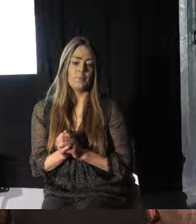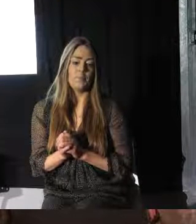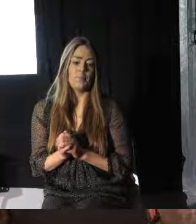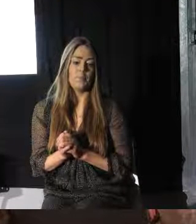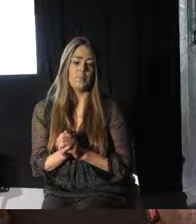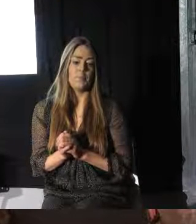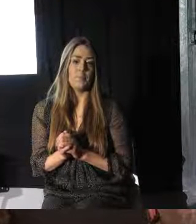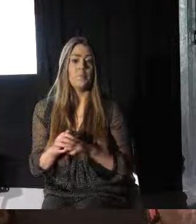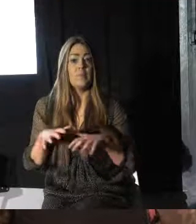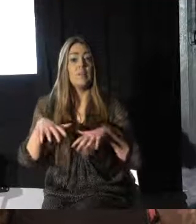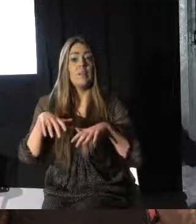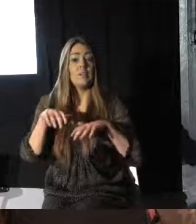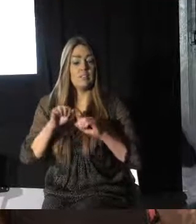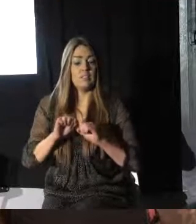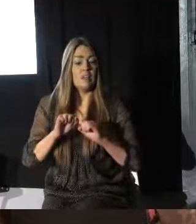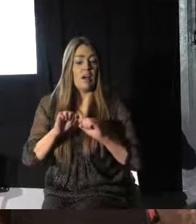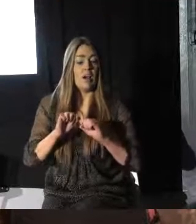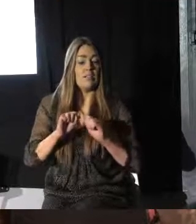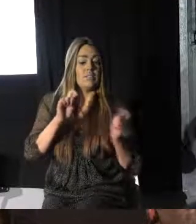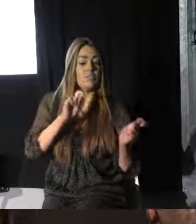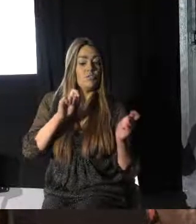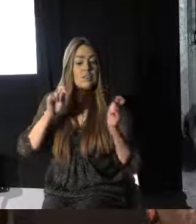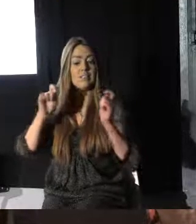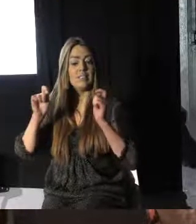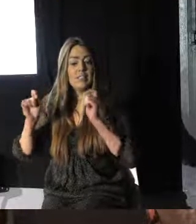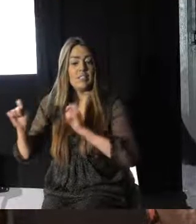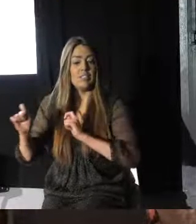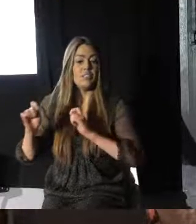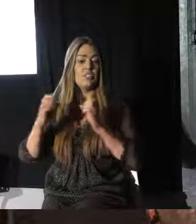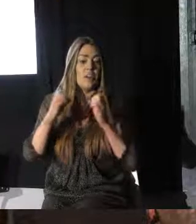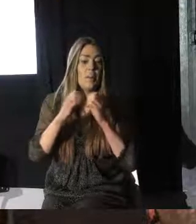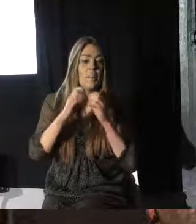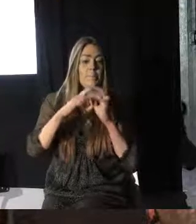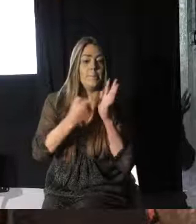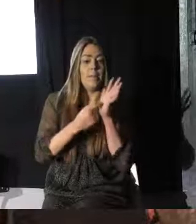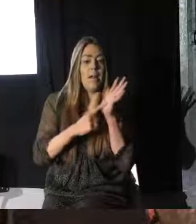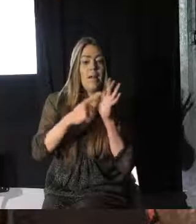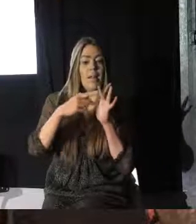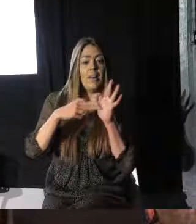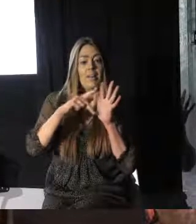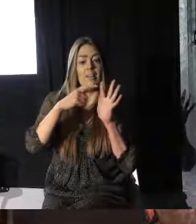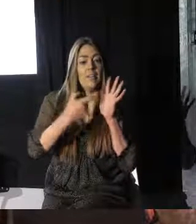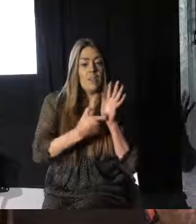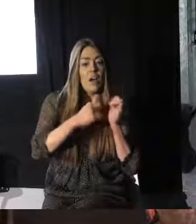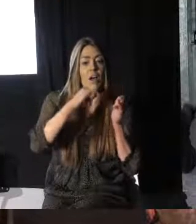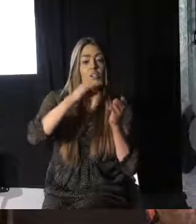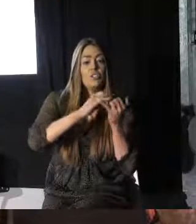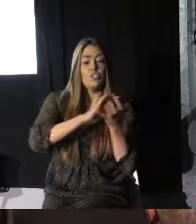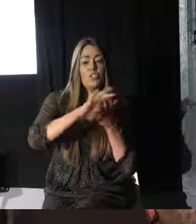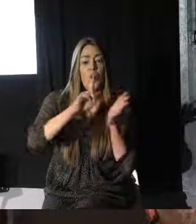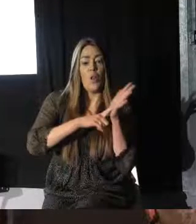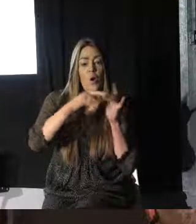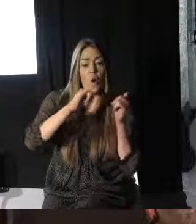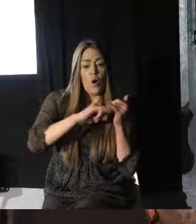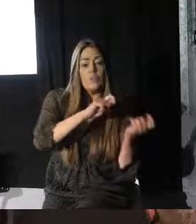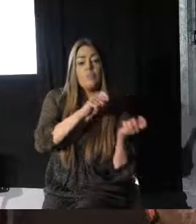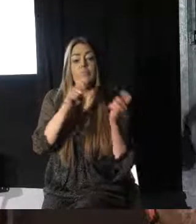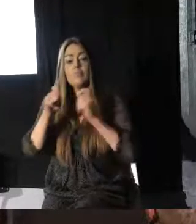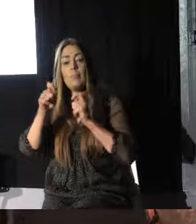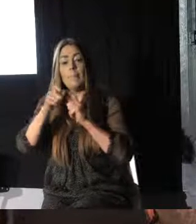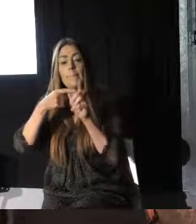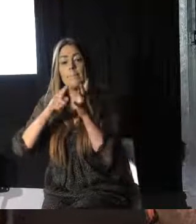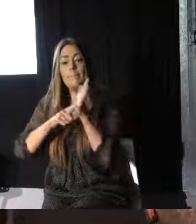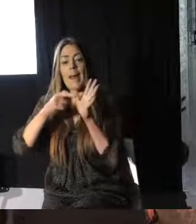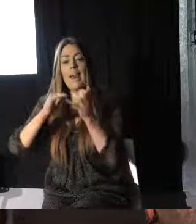transition from the Berliner Schloss to the Palast der Republik to the Humboldt Forum. So